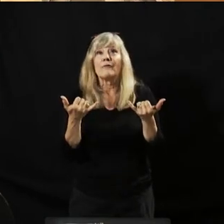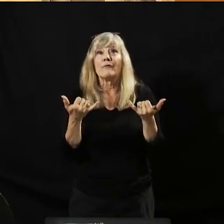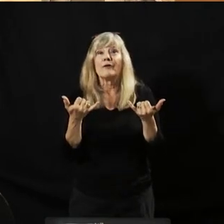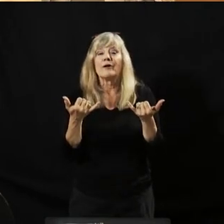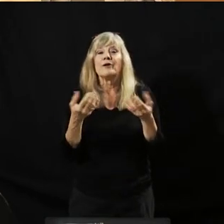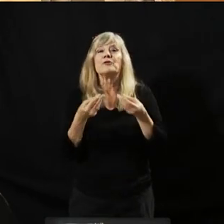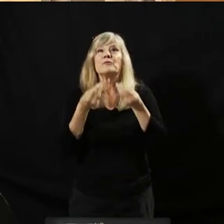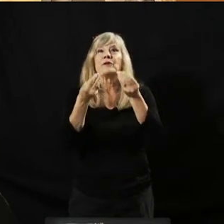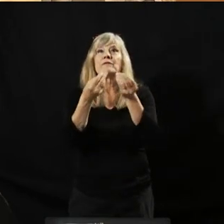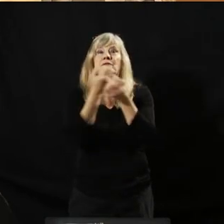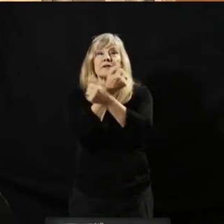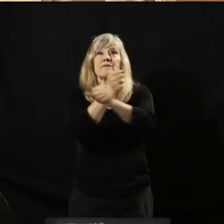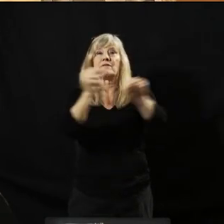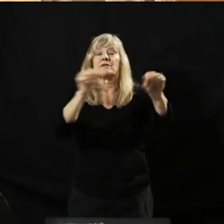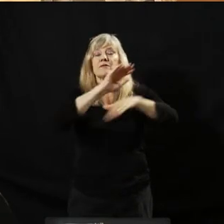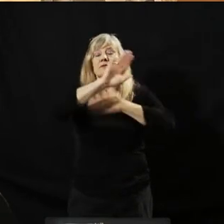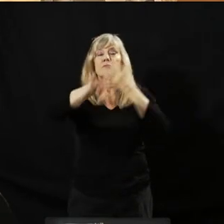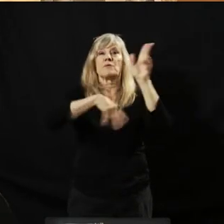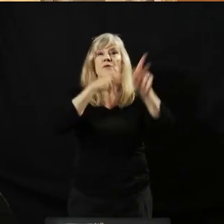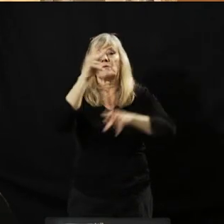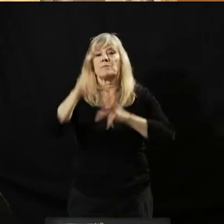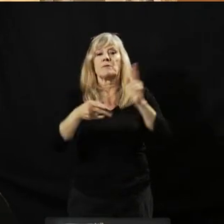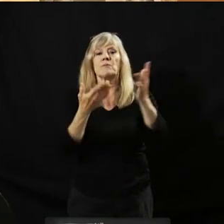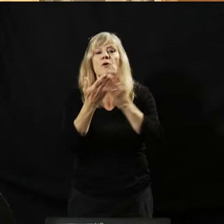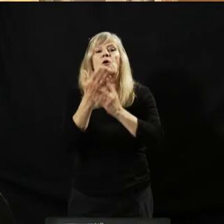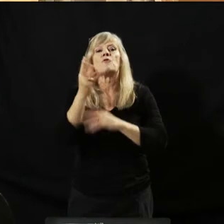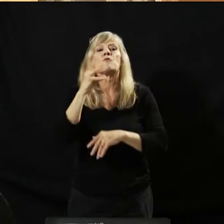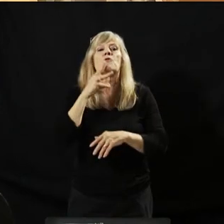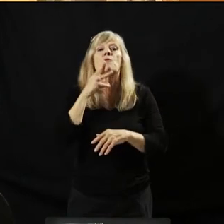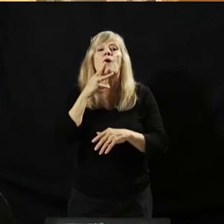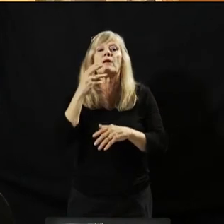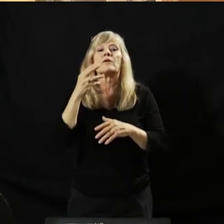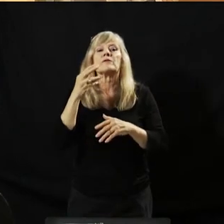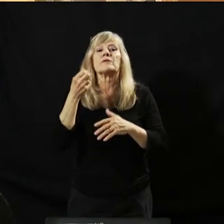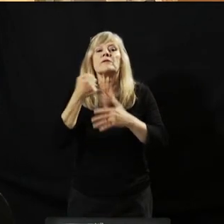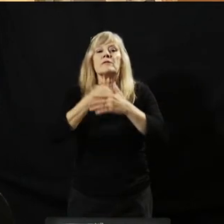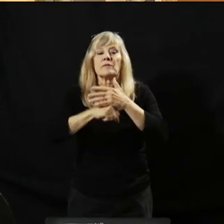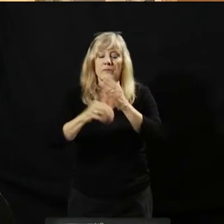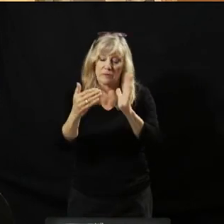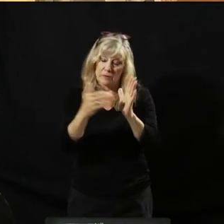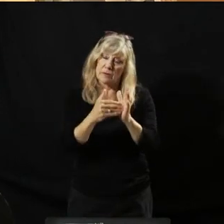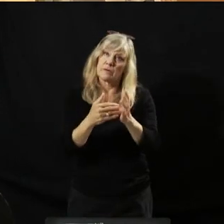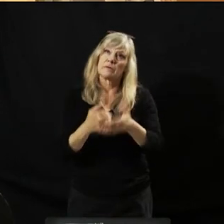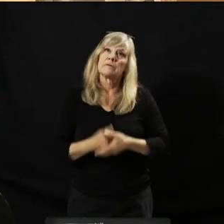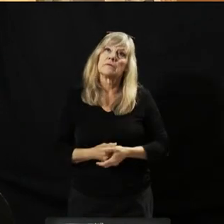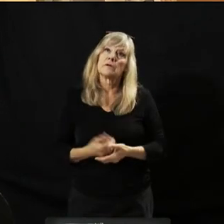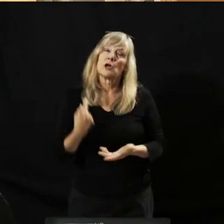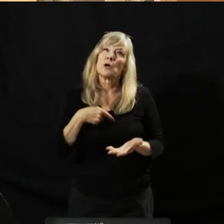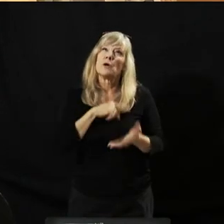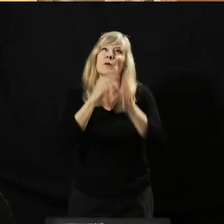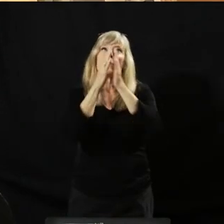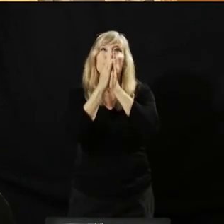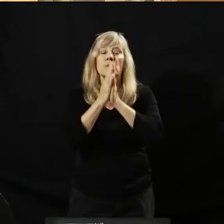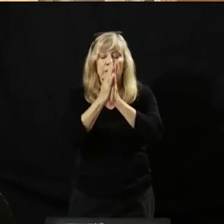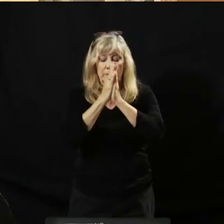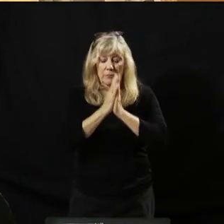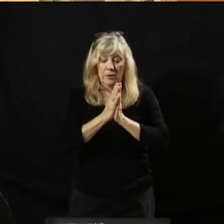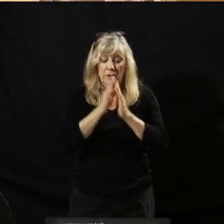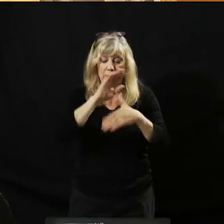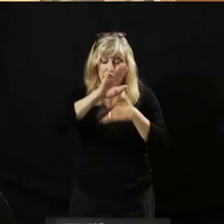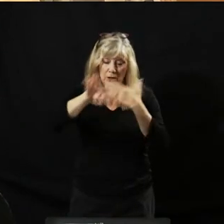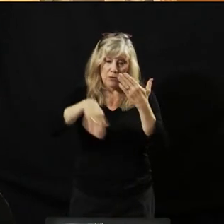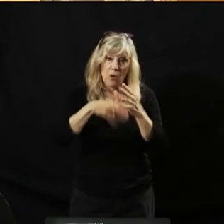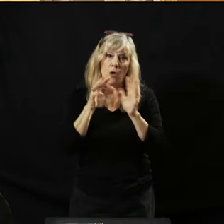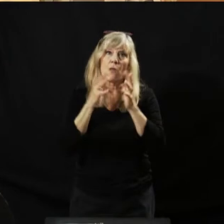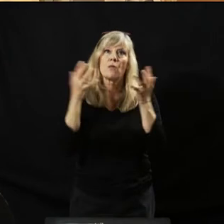the nations through the waters of rebirth. Grant, we pray, that the whole world